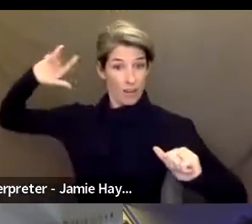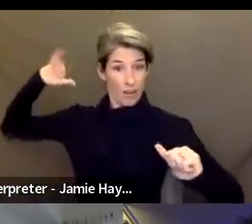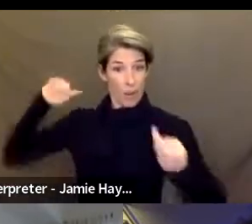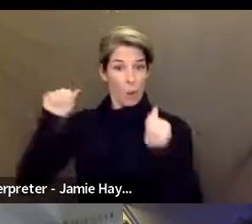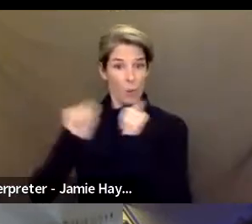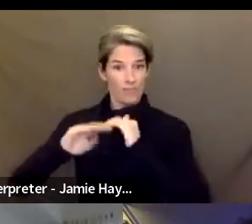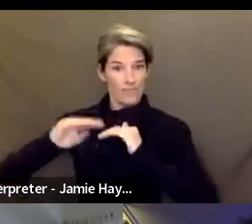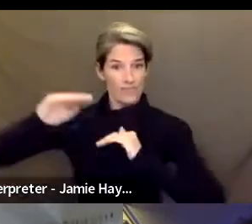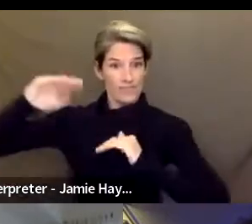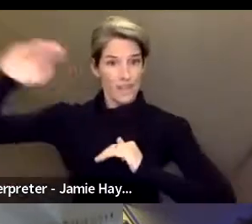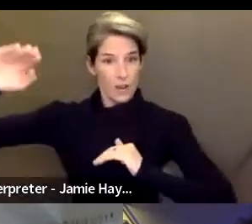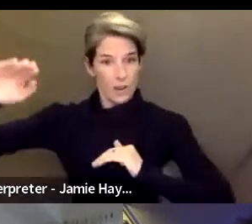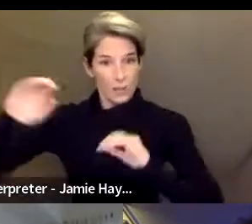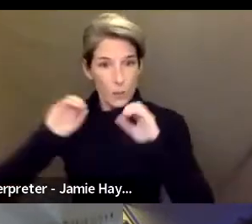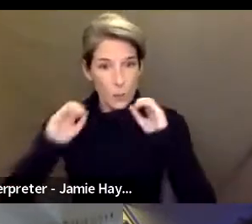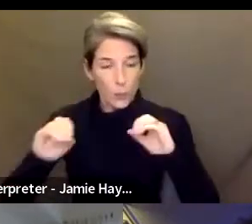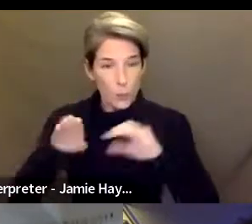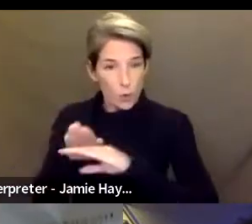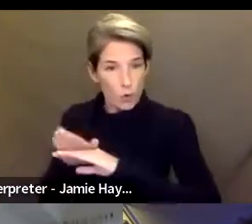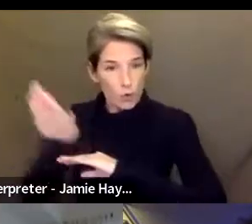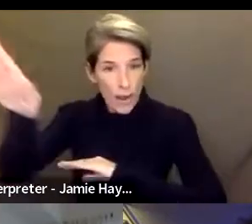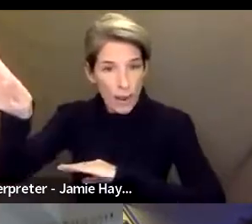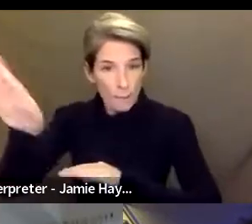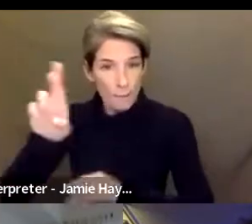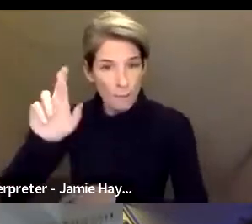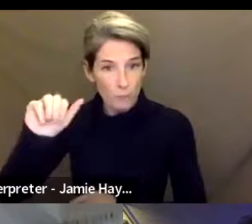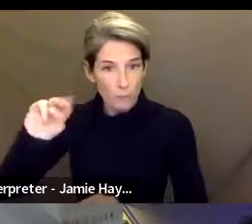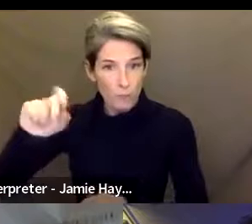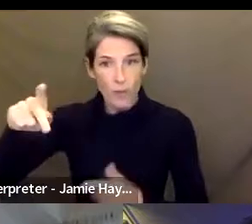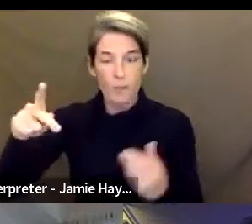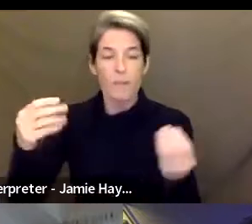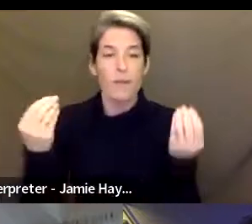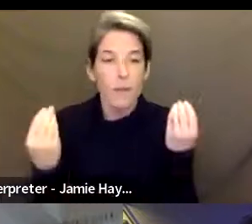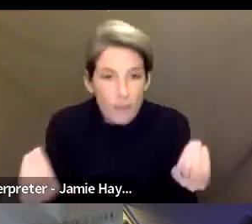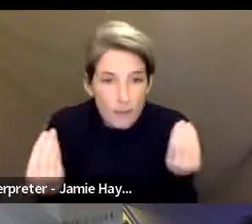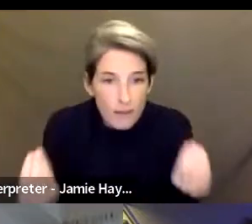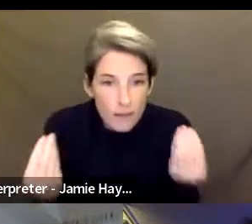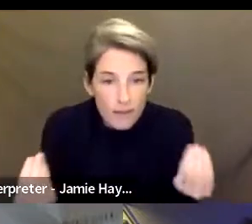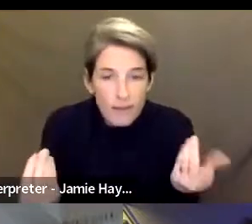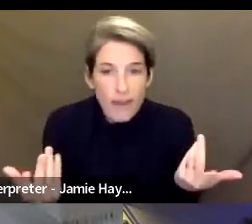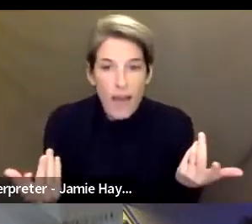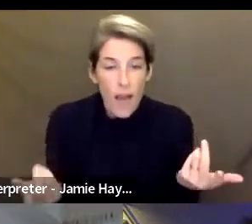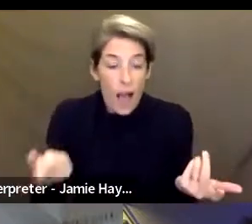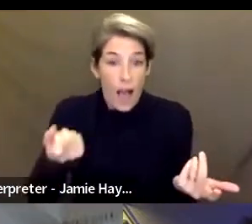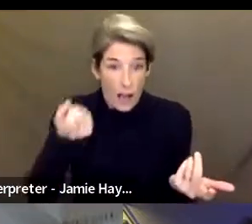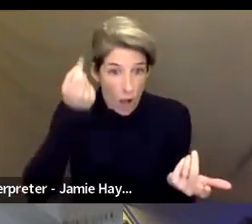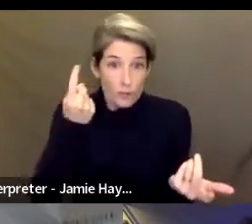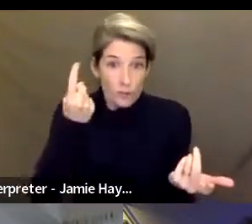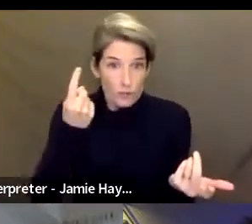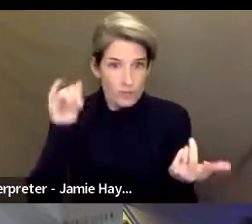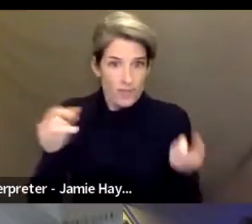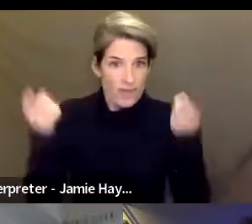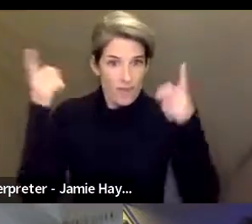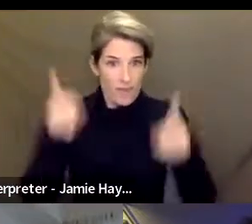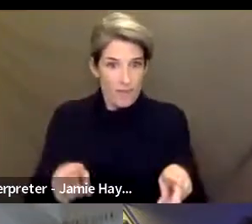don't have $1 million to fund into that product for next season. You just don't have it. I get that. Okay.